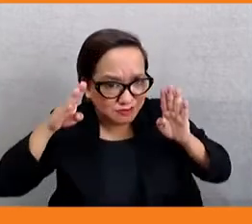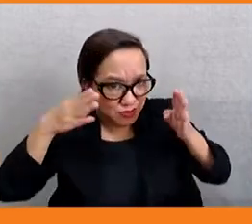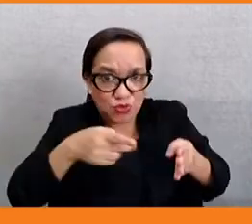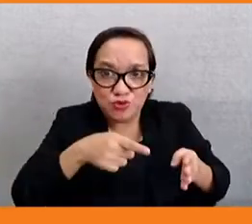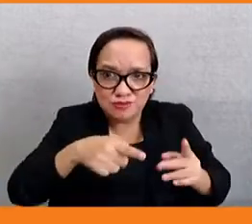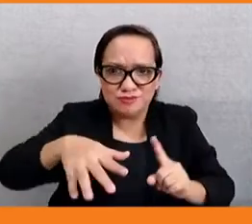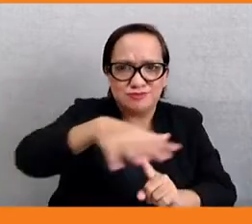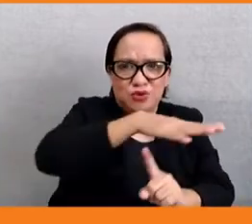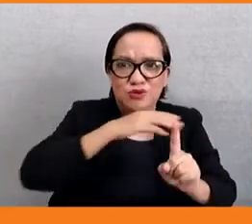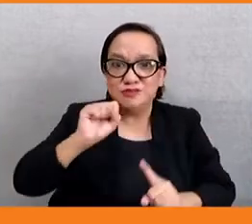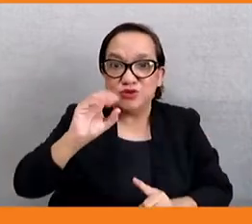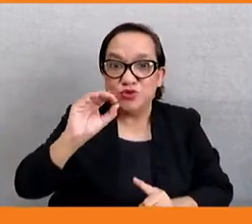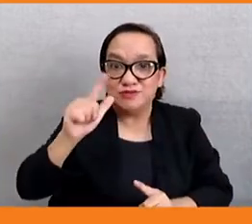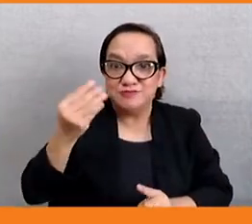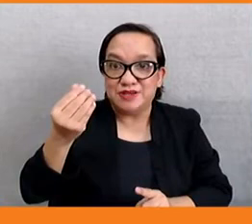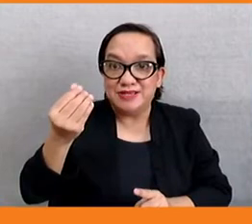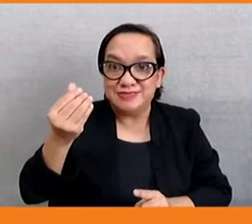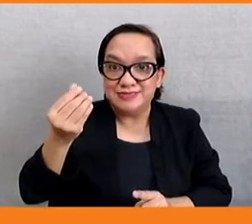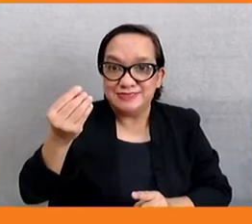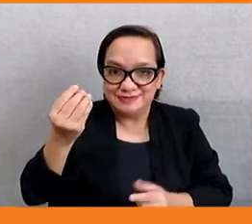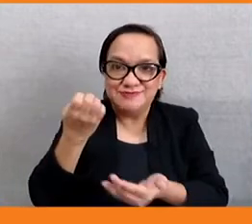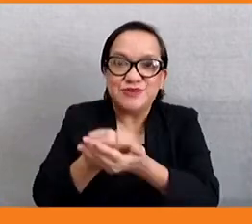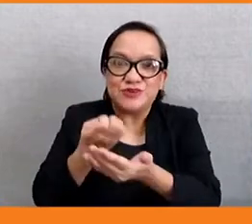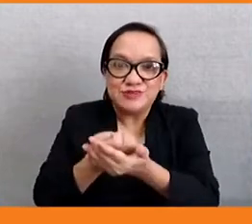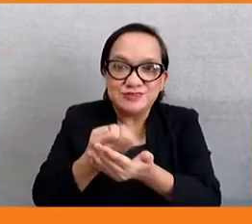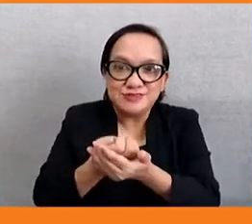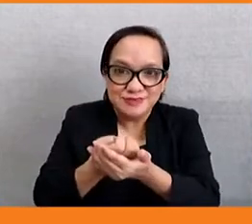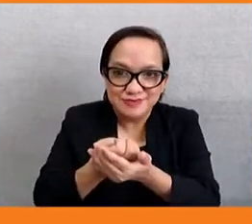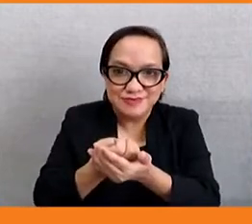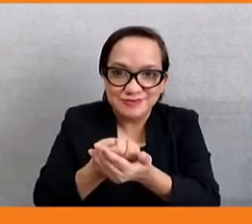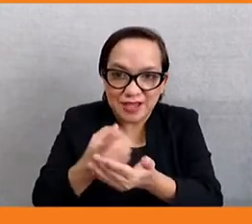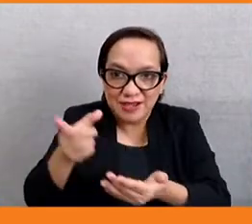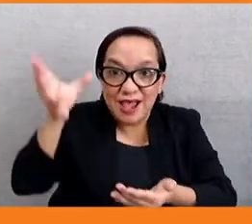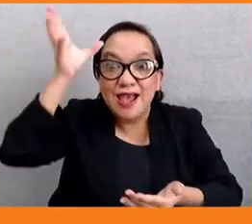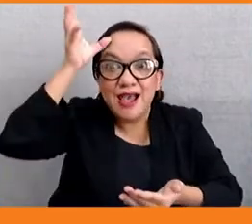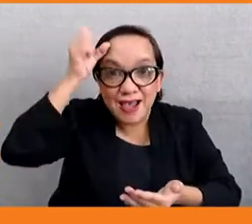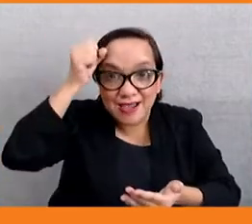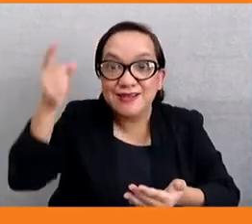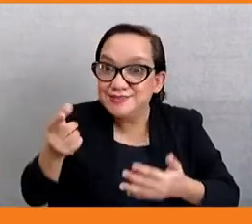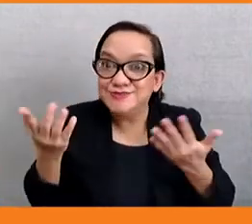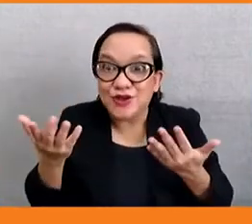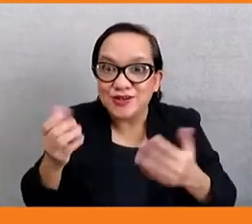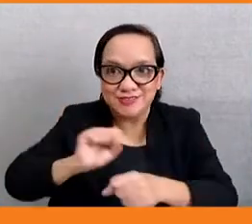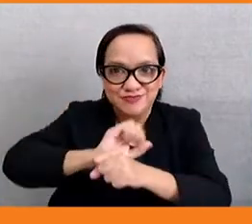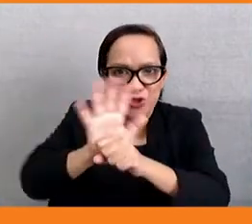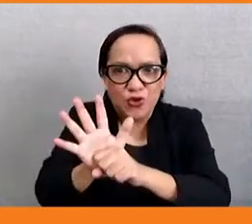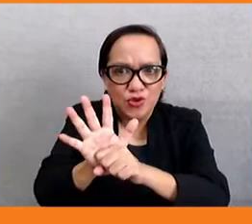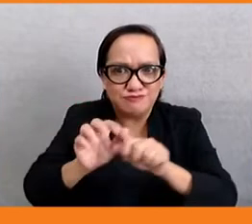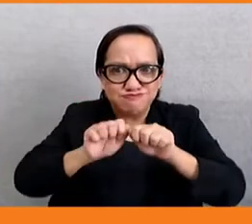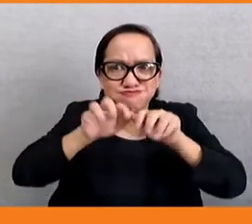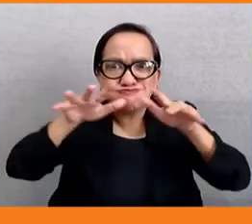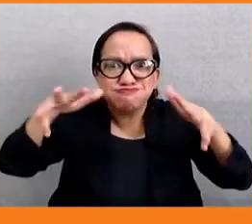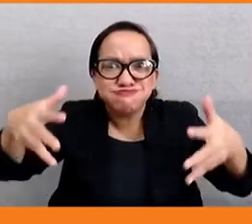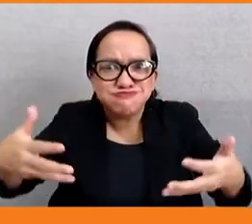pandemic. To support our region as we rebuild for a strong and lasting recovery, we are